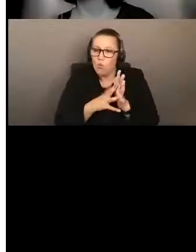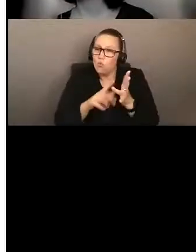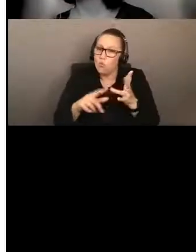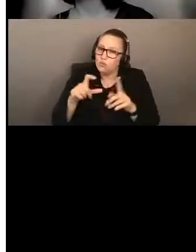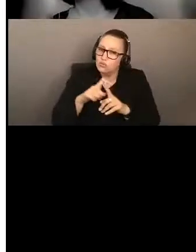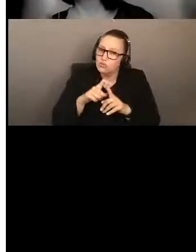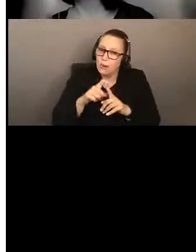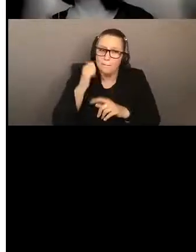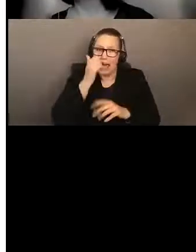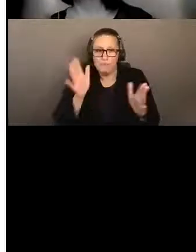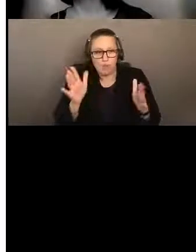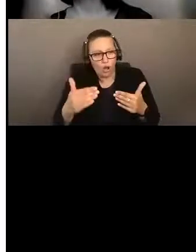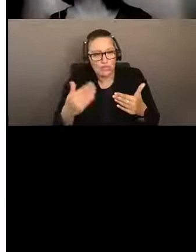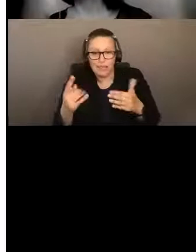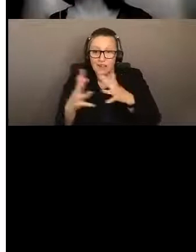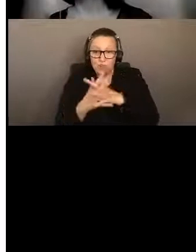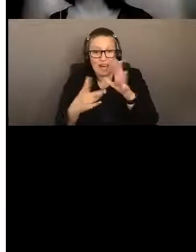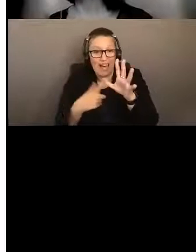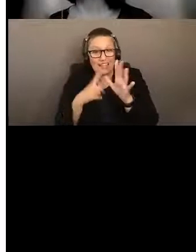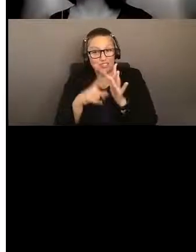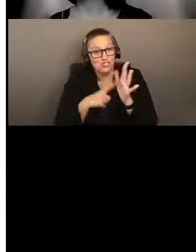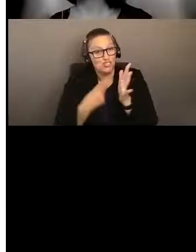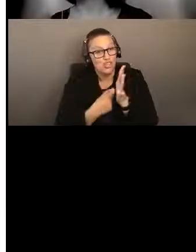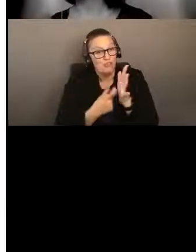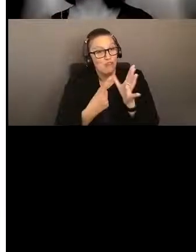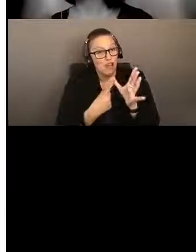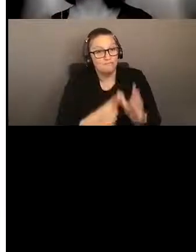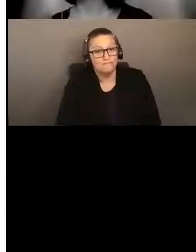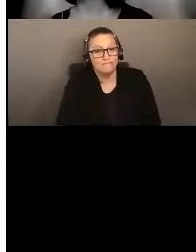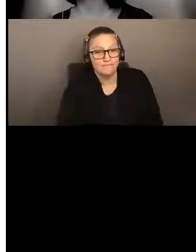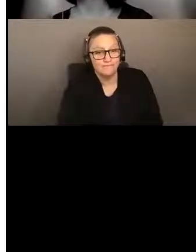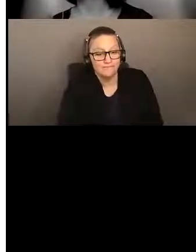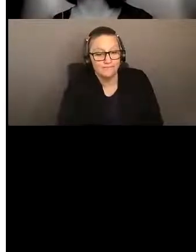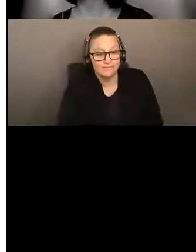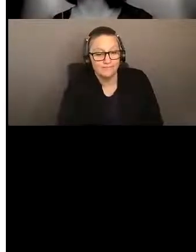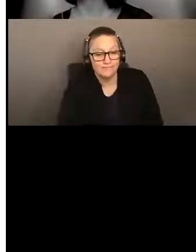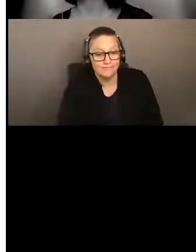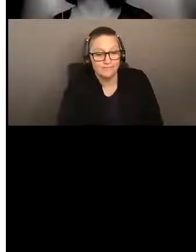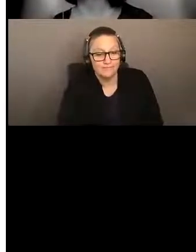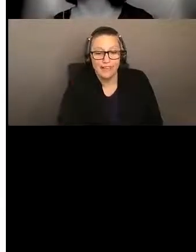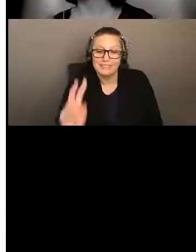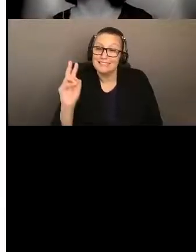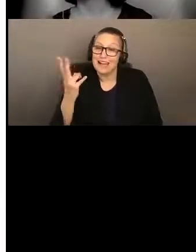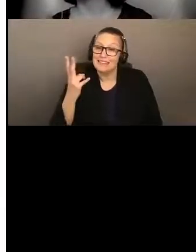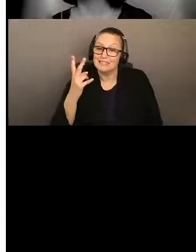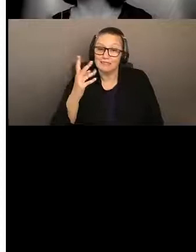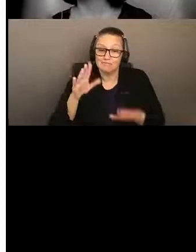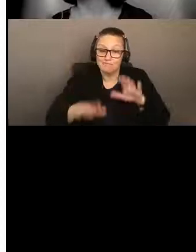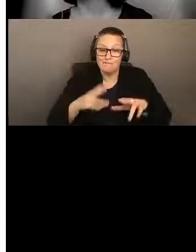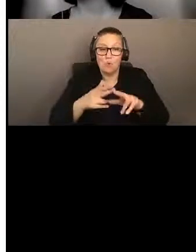jarrah. She also discovered that a second test section had been laid in George Street between Park and Bathurst Streets